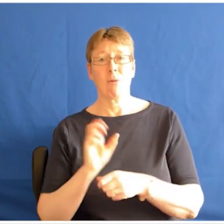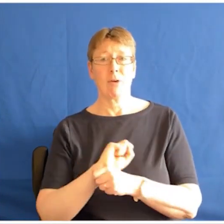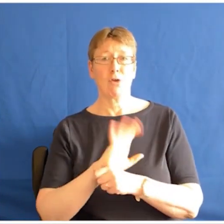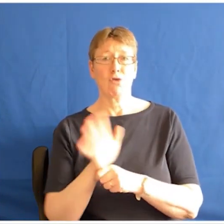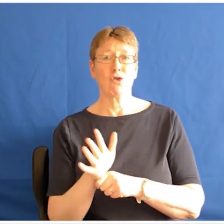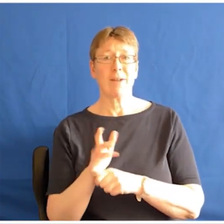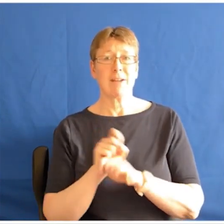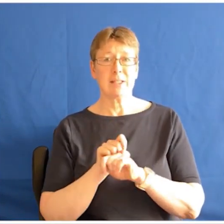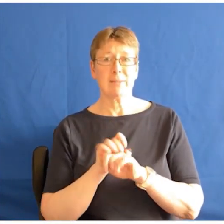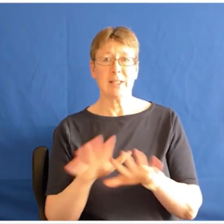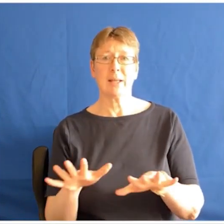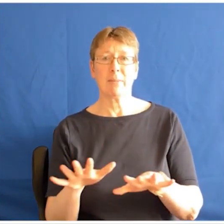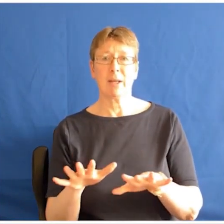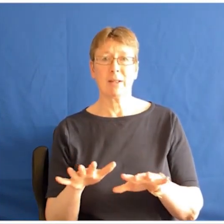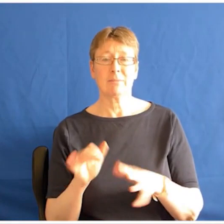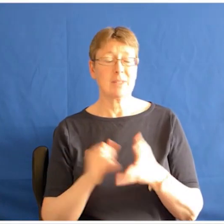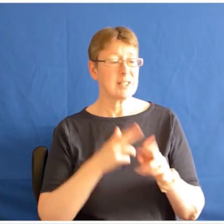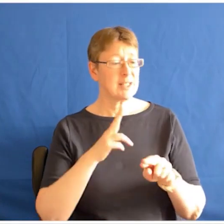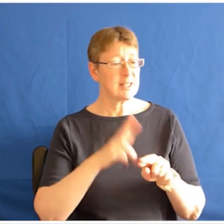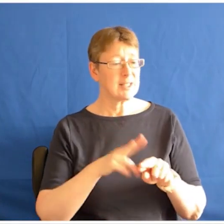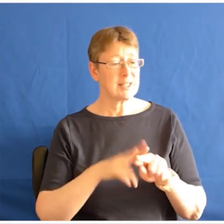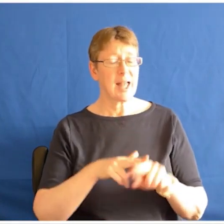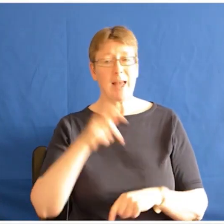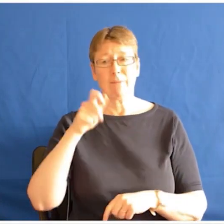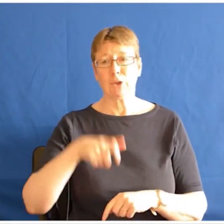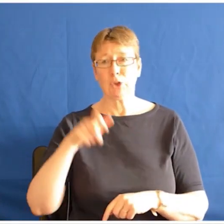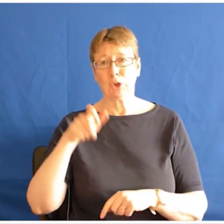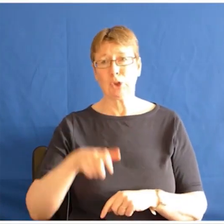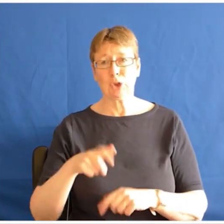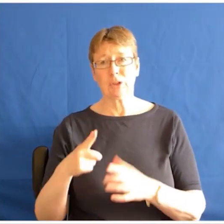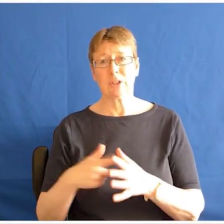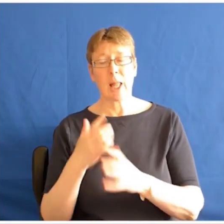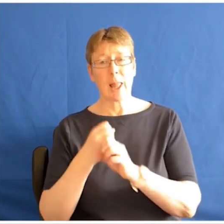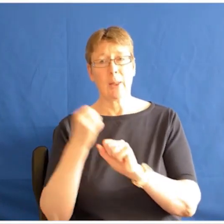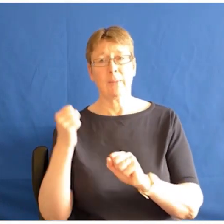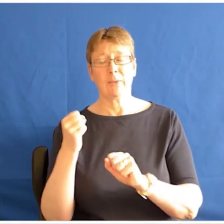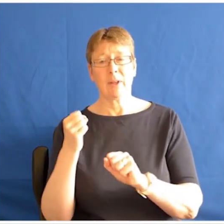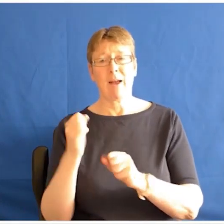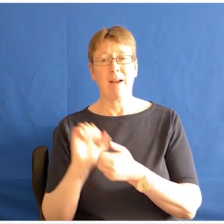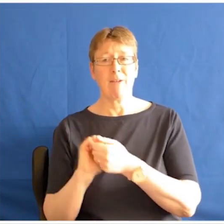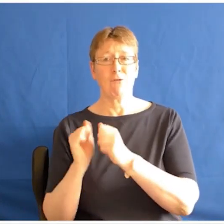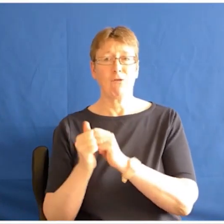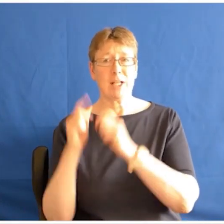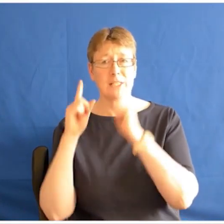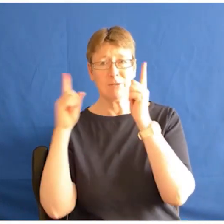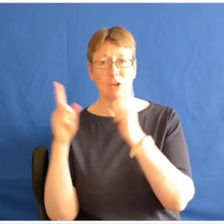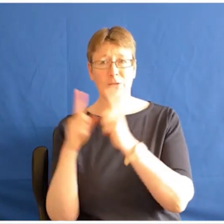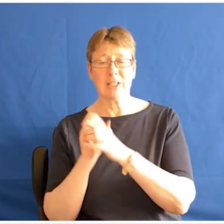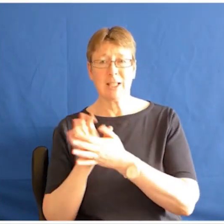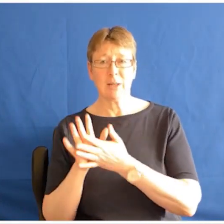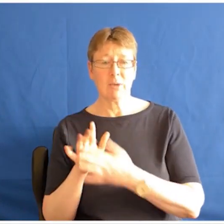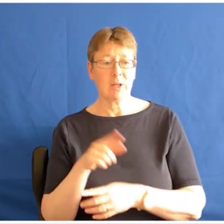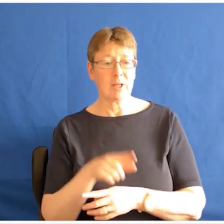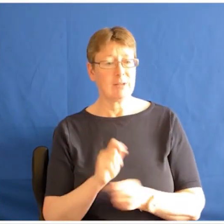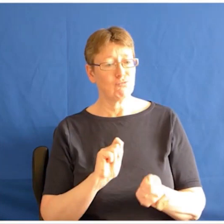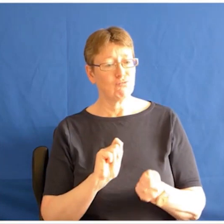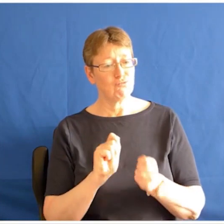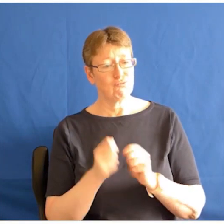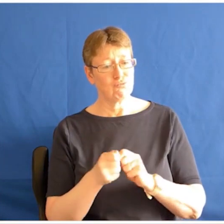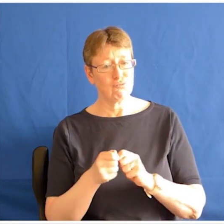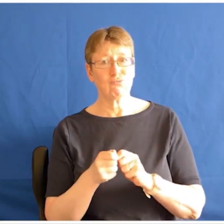coronavirus pandemic. Staff, students, alumni, and friends of the University of Edinburgh have adapted,